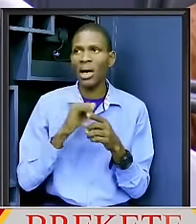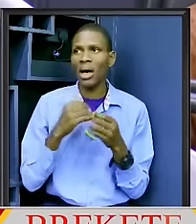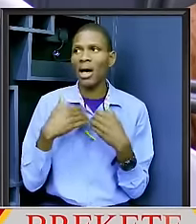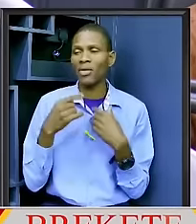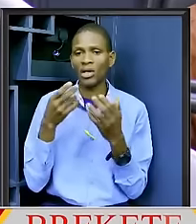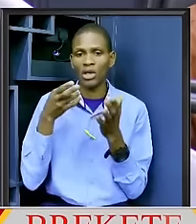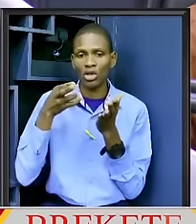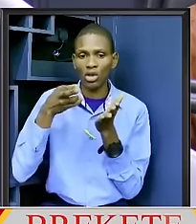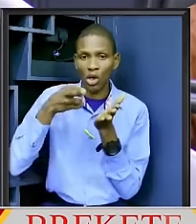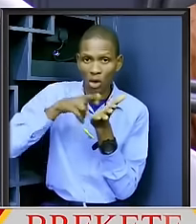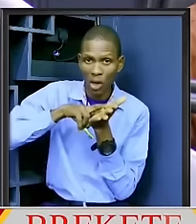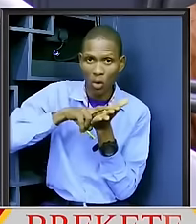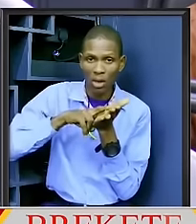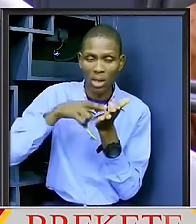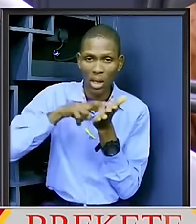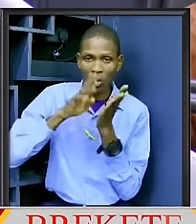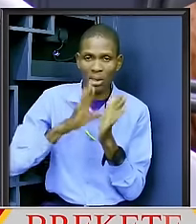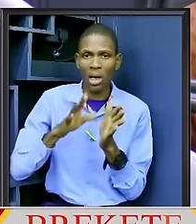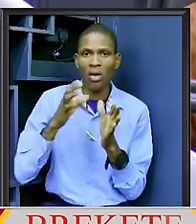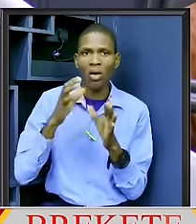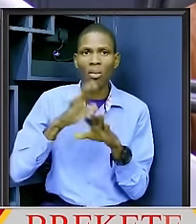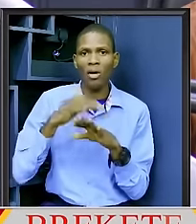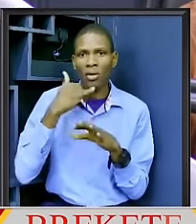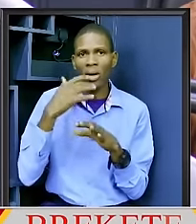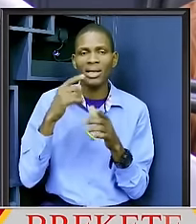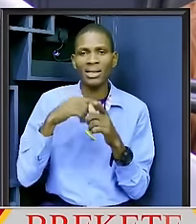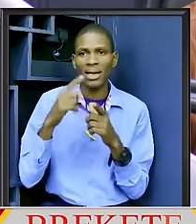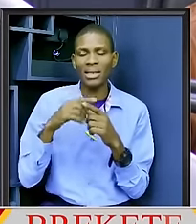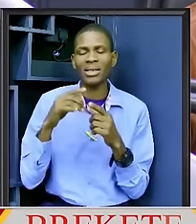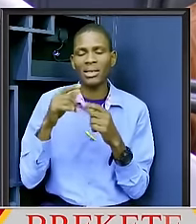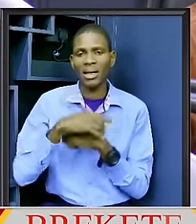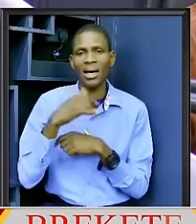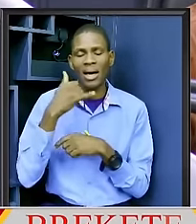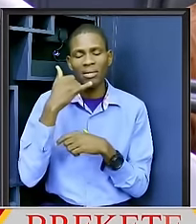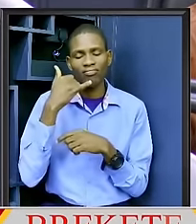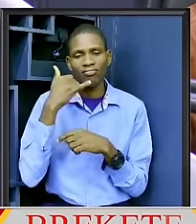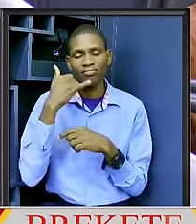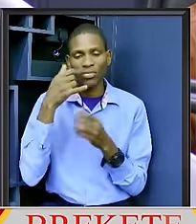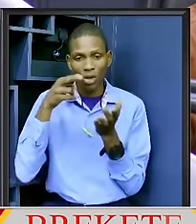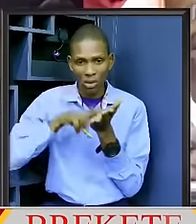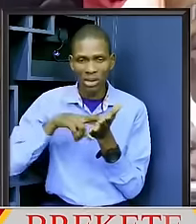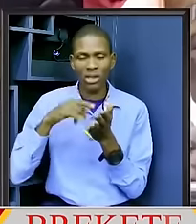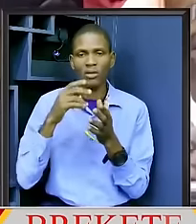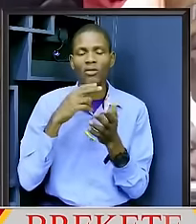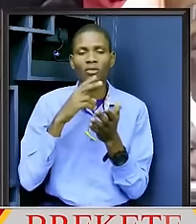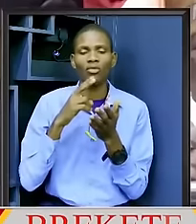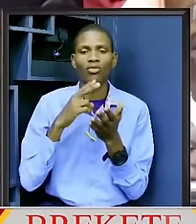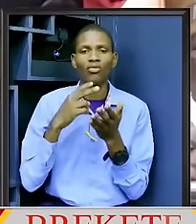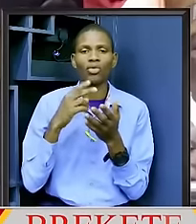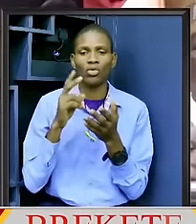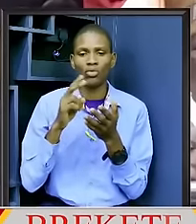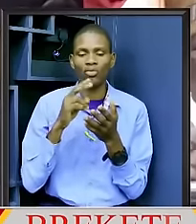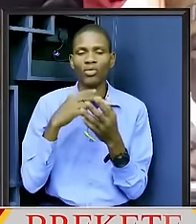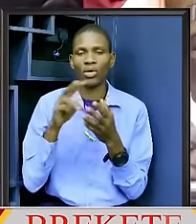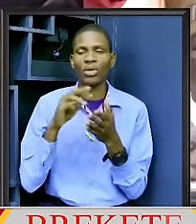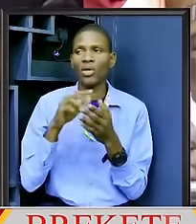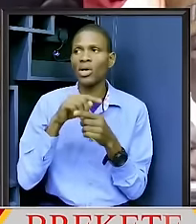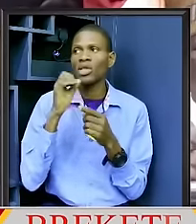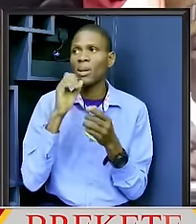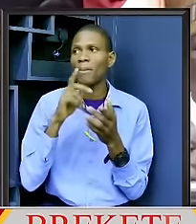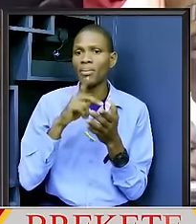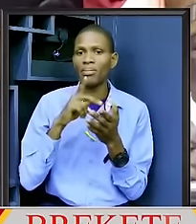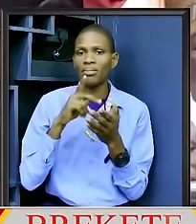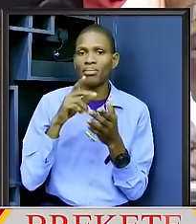have a recorder on my phone. And for that day, I specifically recorded the conversation. So when she picked the call, she just put the